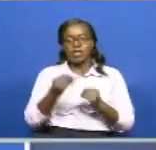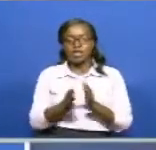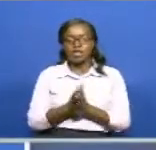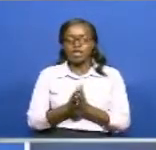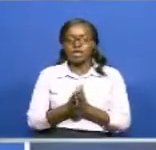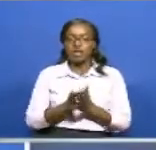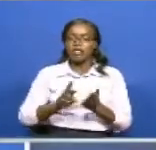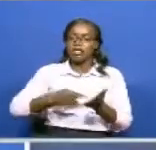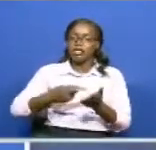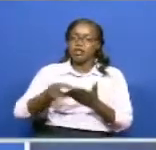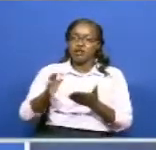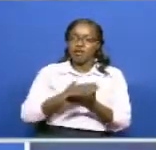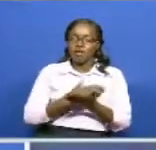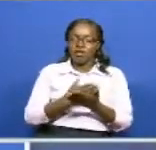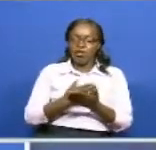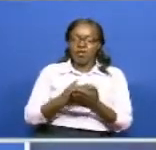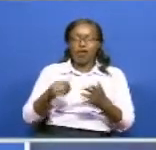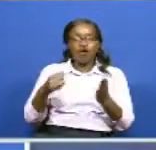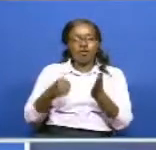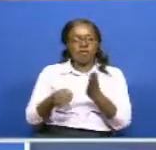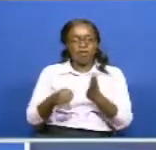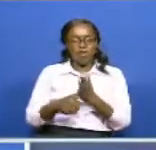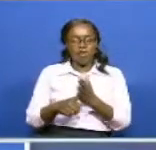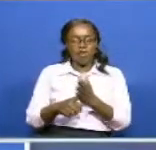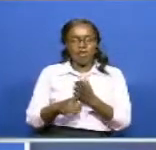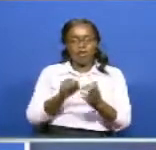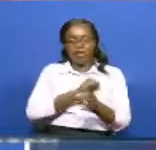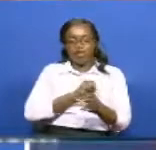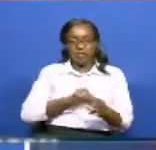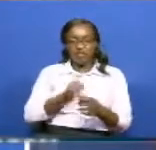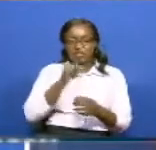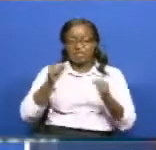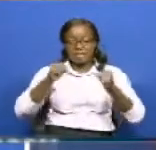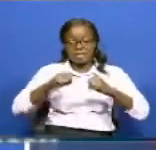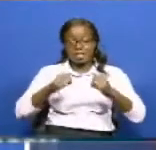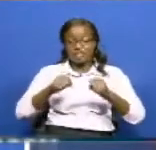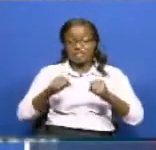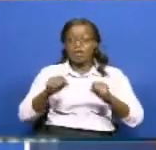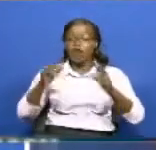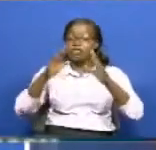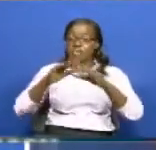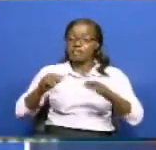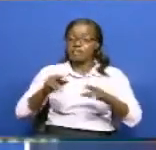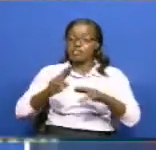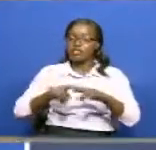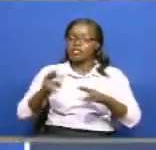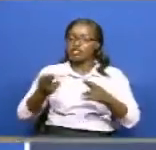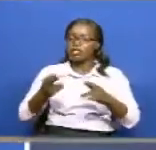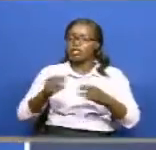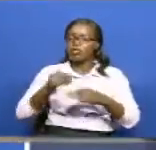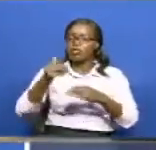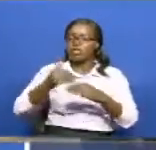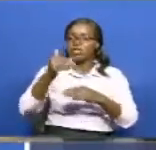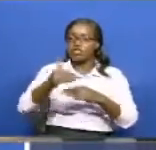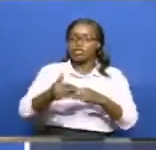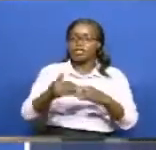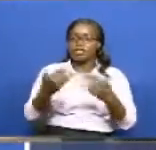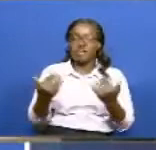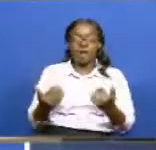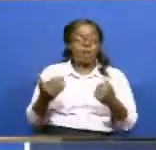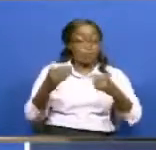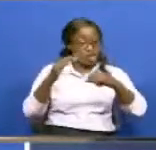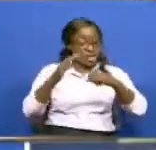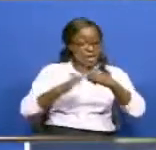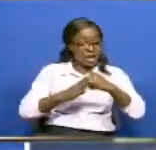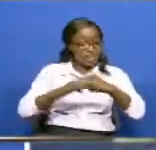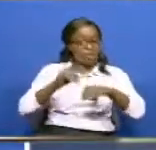sharing deadlock has previously seen senators disagree on the floor of the House, with the sitting being adjourned for a record 9 times.